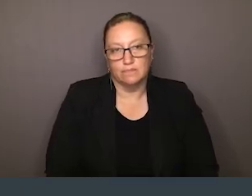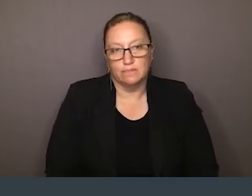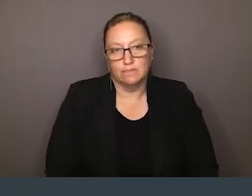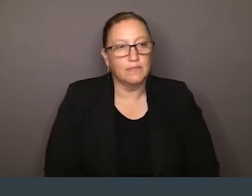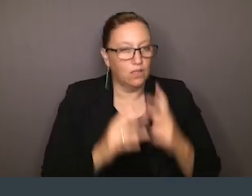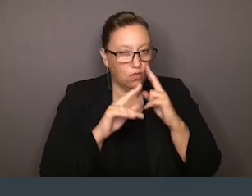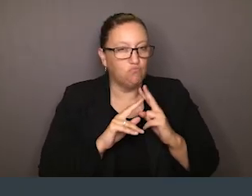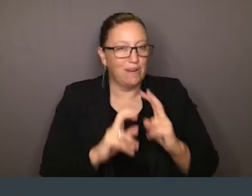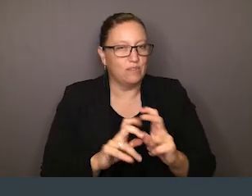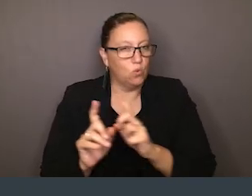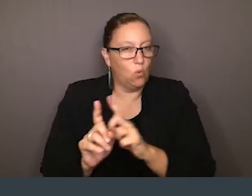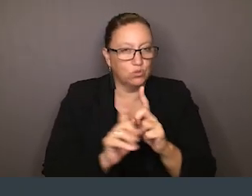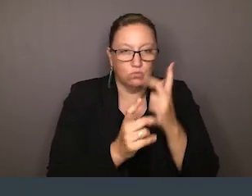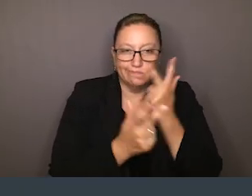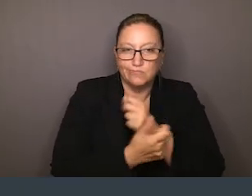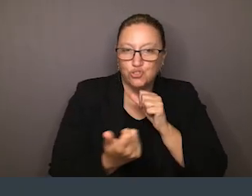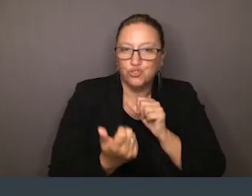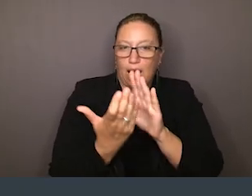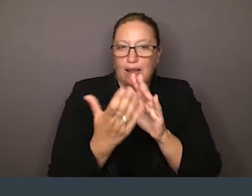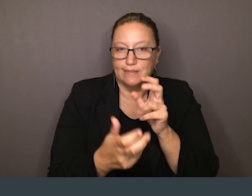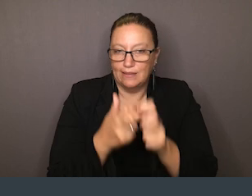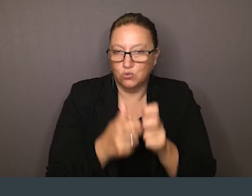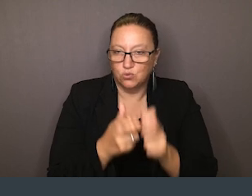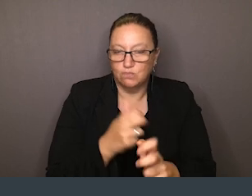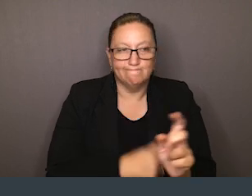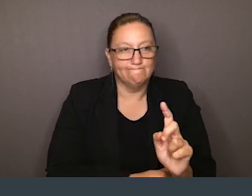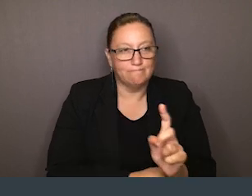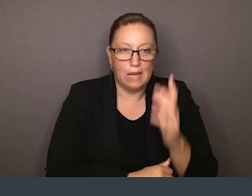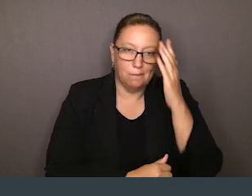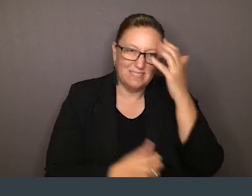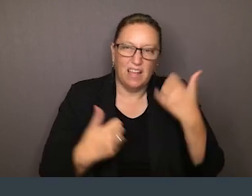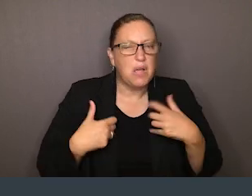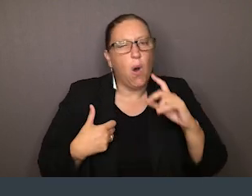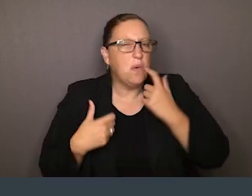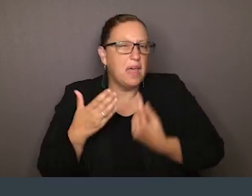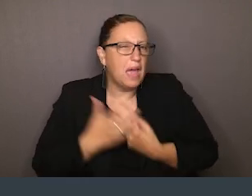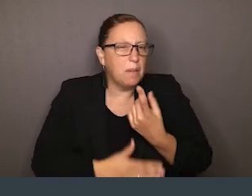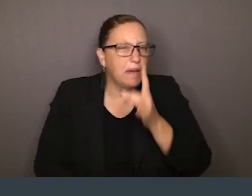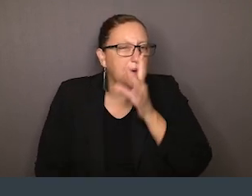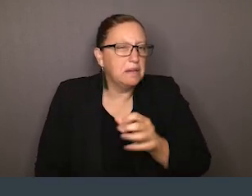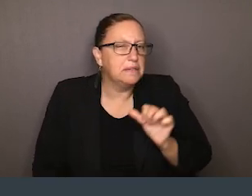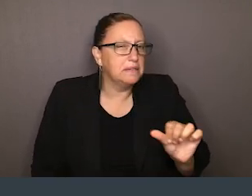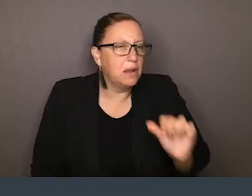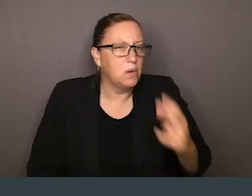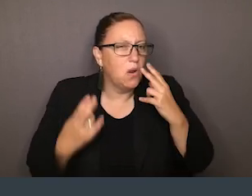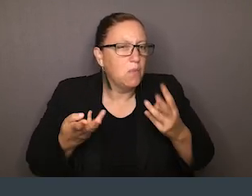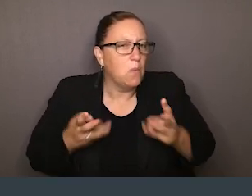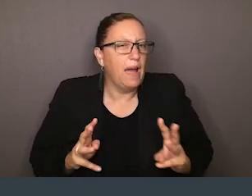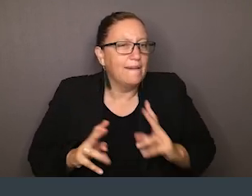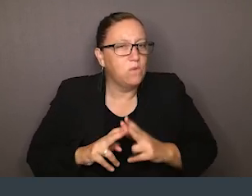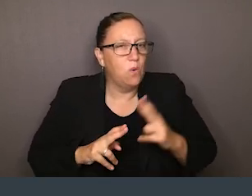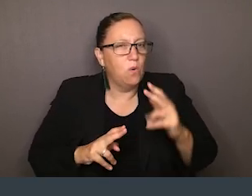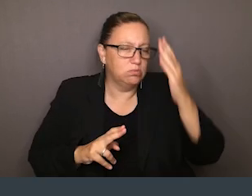the research also challenges the idea that mental illness is somehow inevitable or simply part of